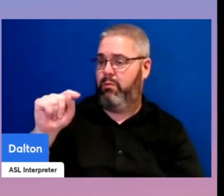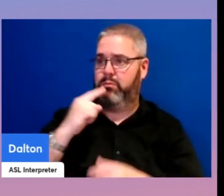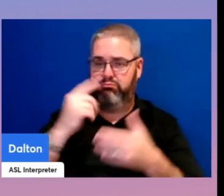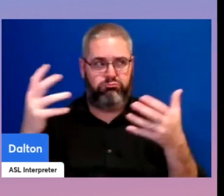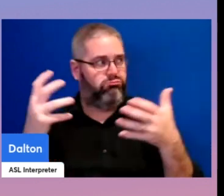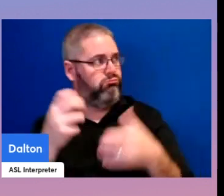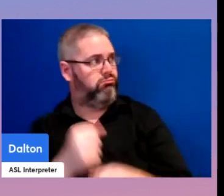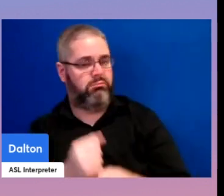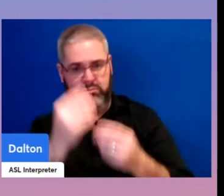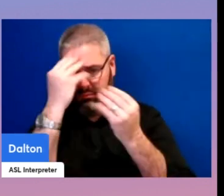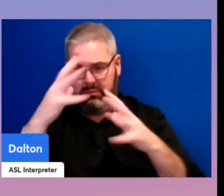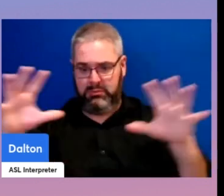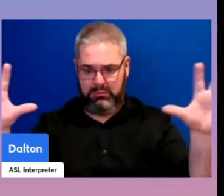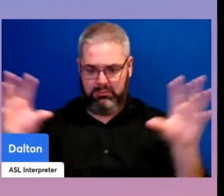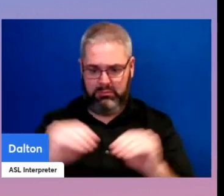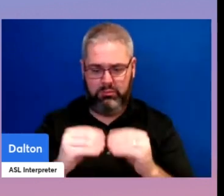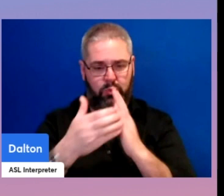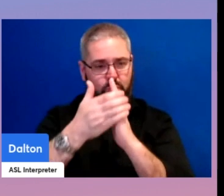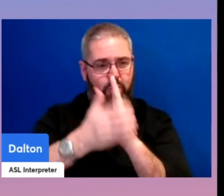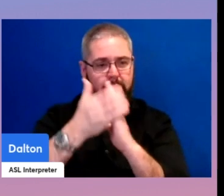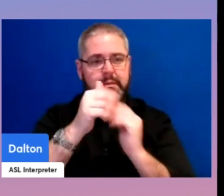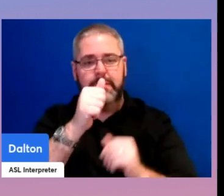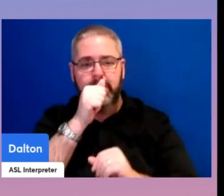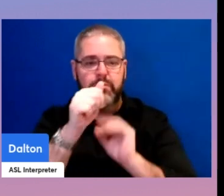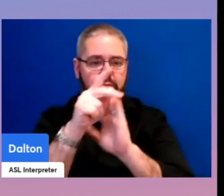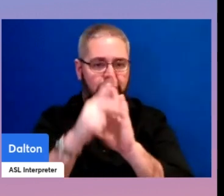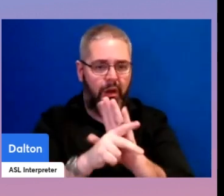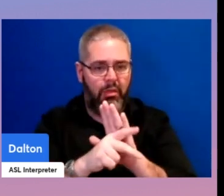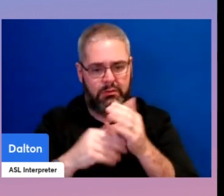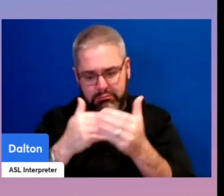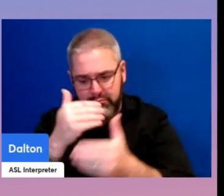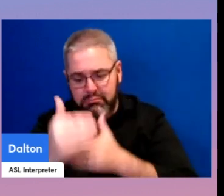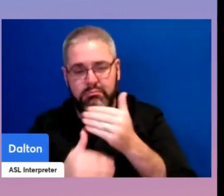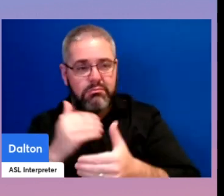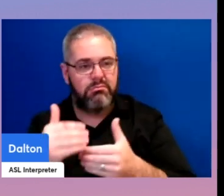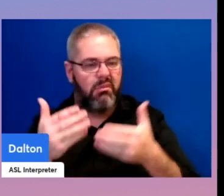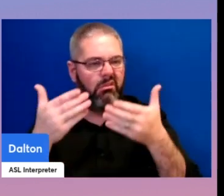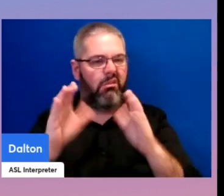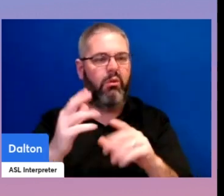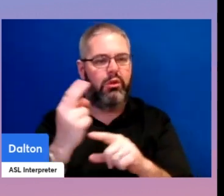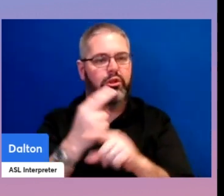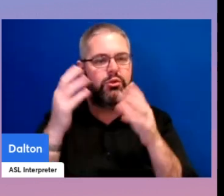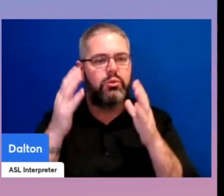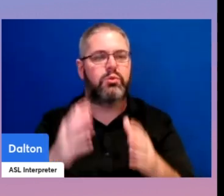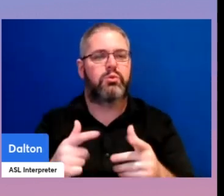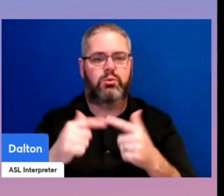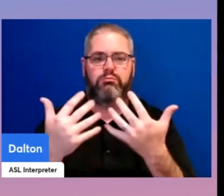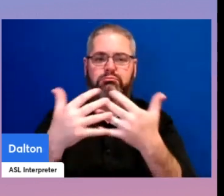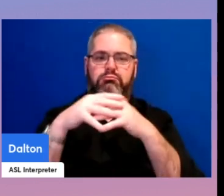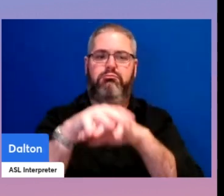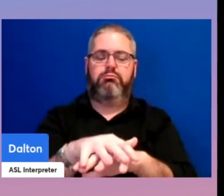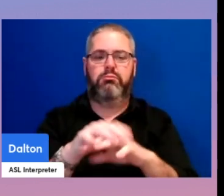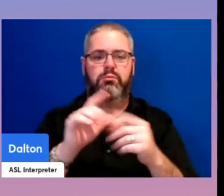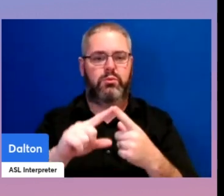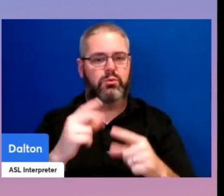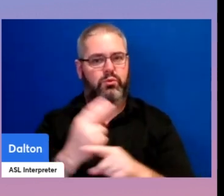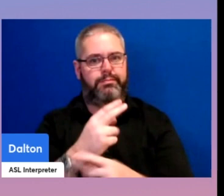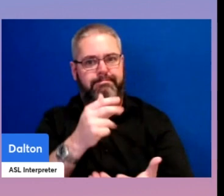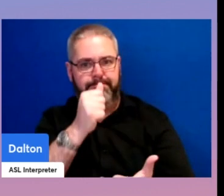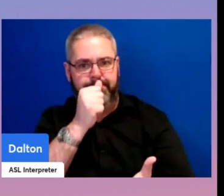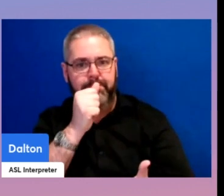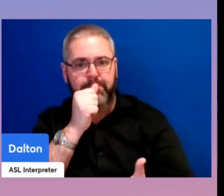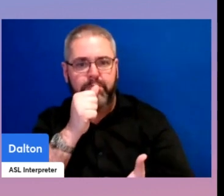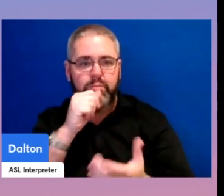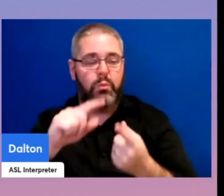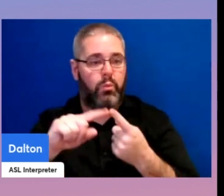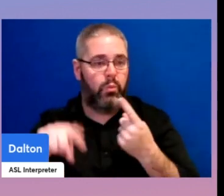and automate secrets policies centrally. It allows users to synchronize secrets when